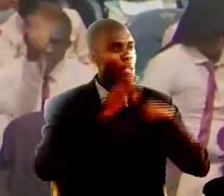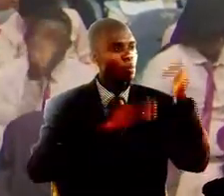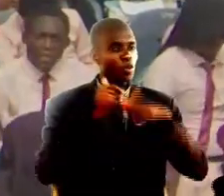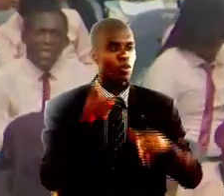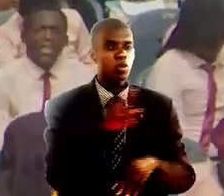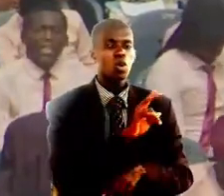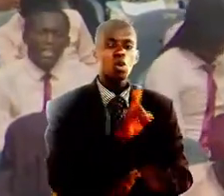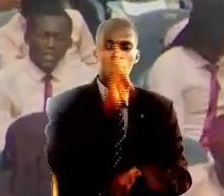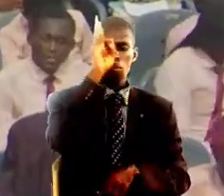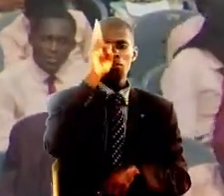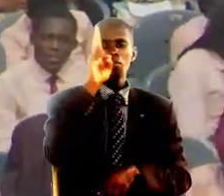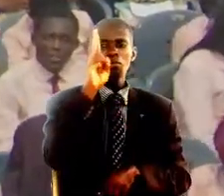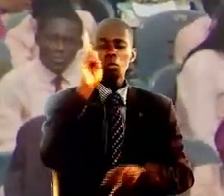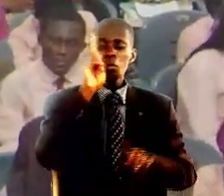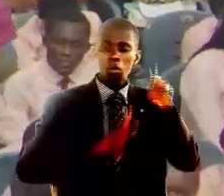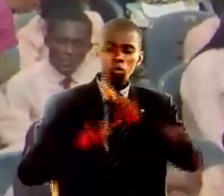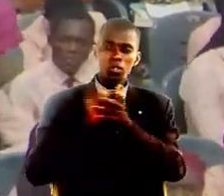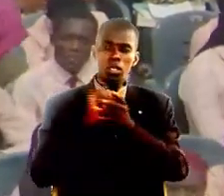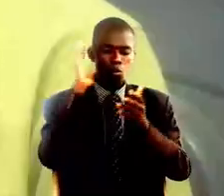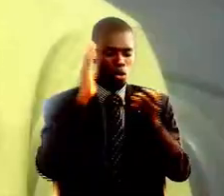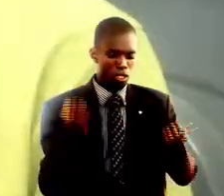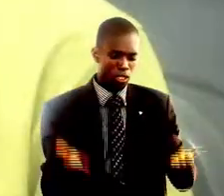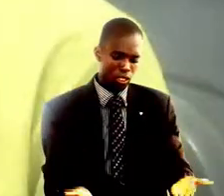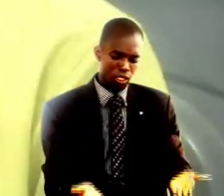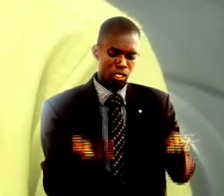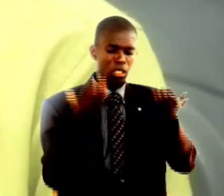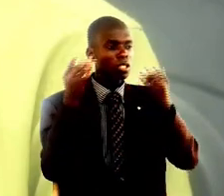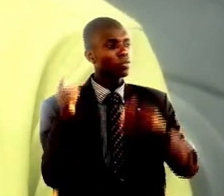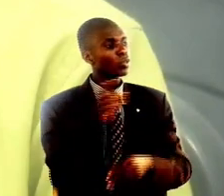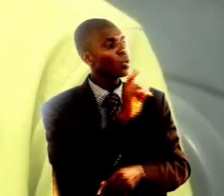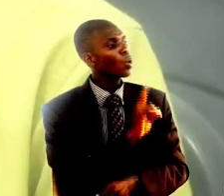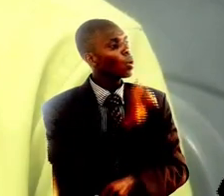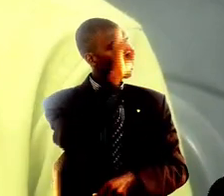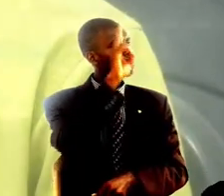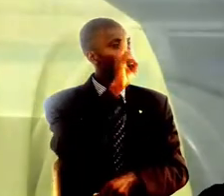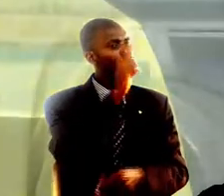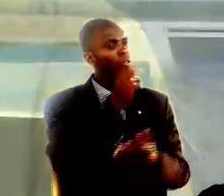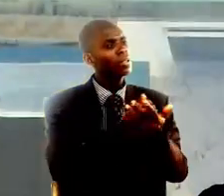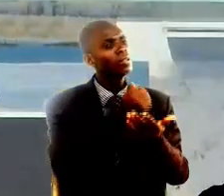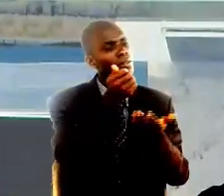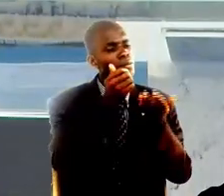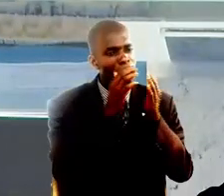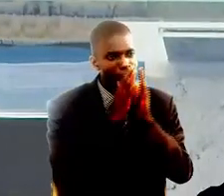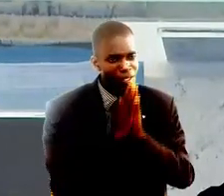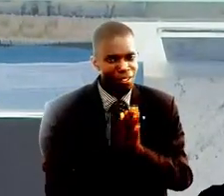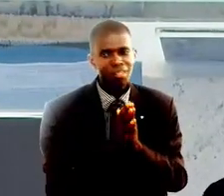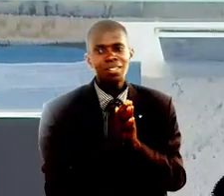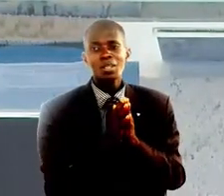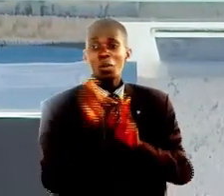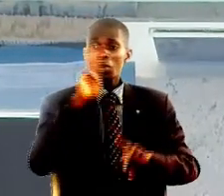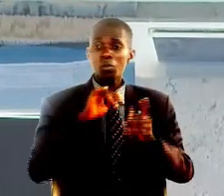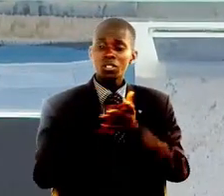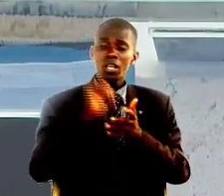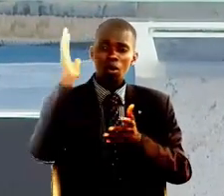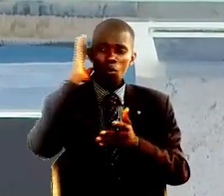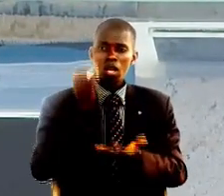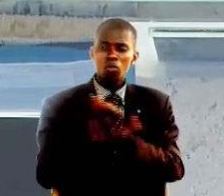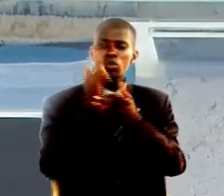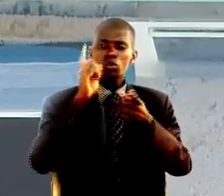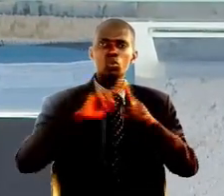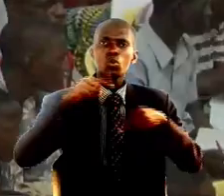that will lift you up. The people that will make you look higher than you have ever looked